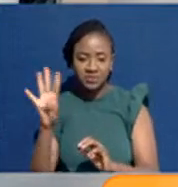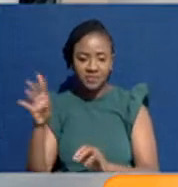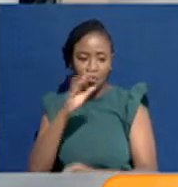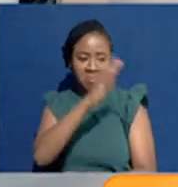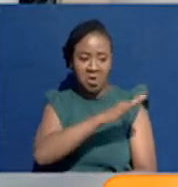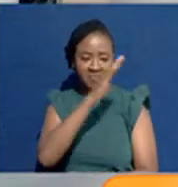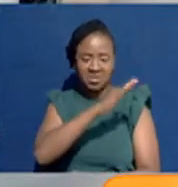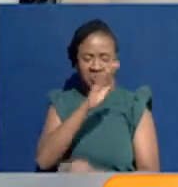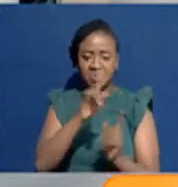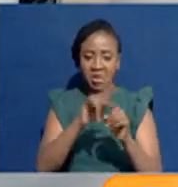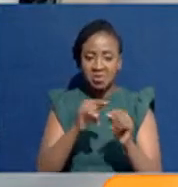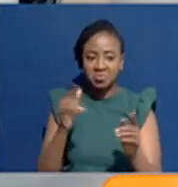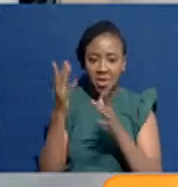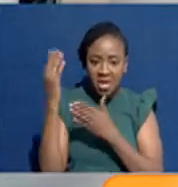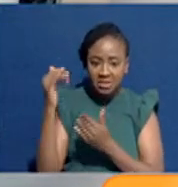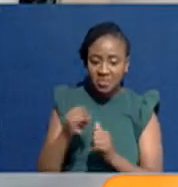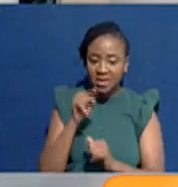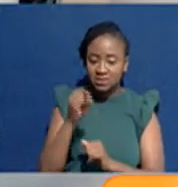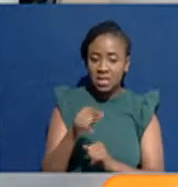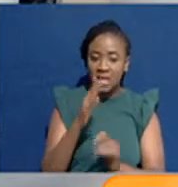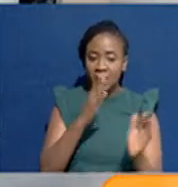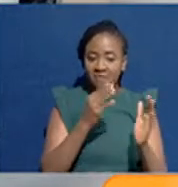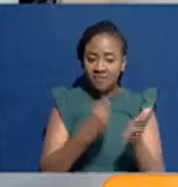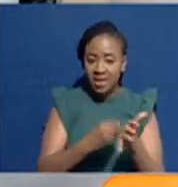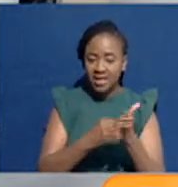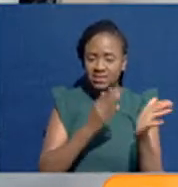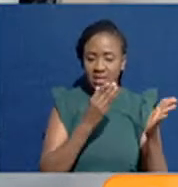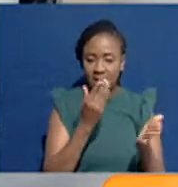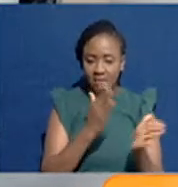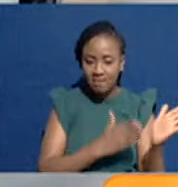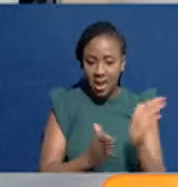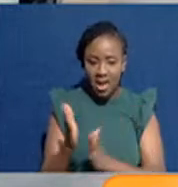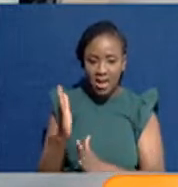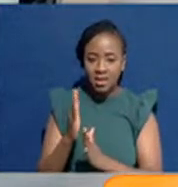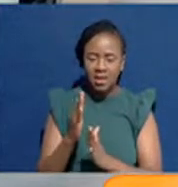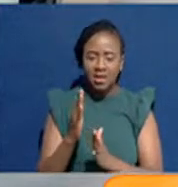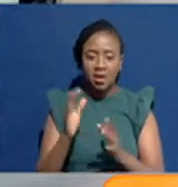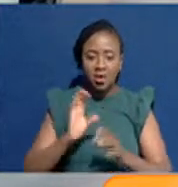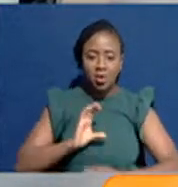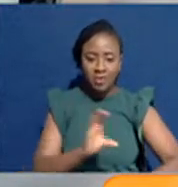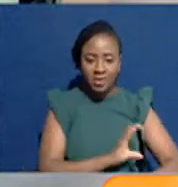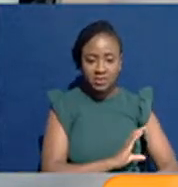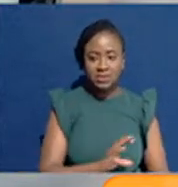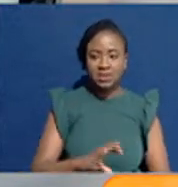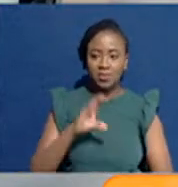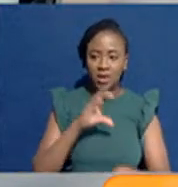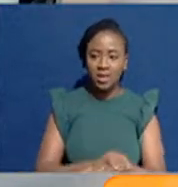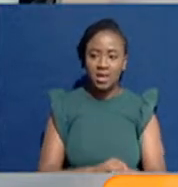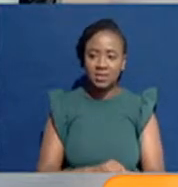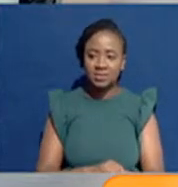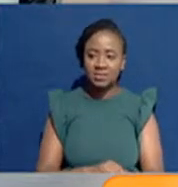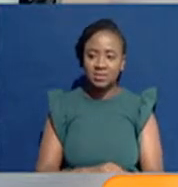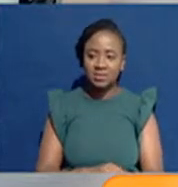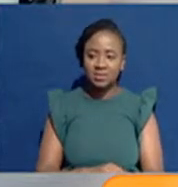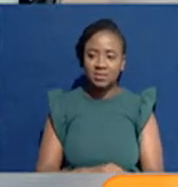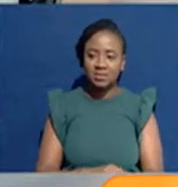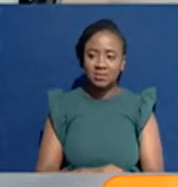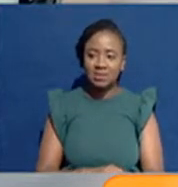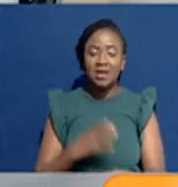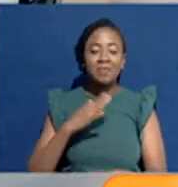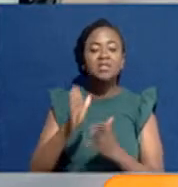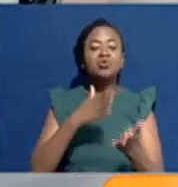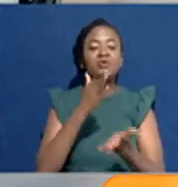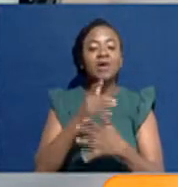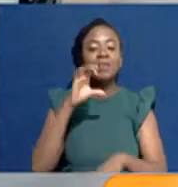that early in the week, the Finance and Planning Committee will be tabling the report of the Committee on Finance